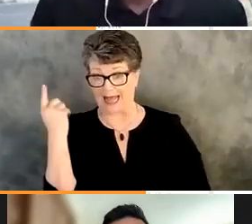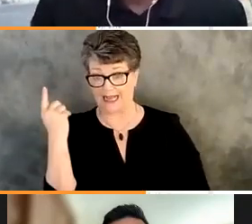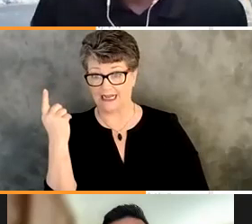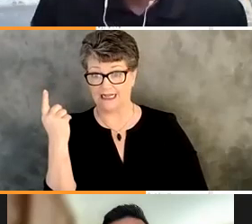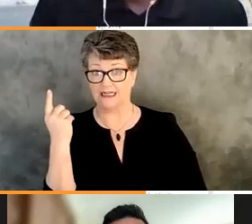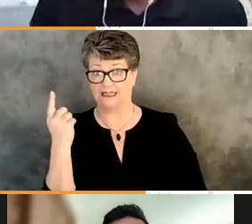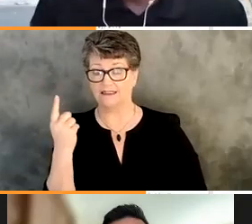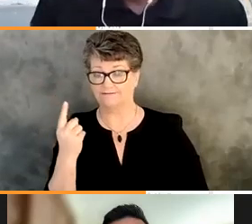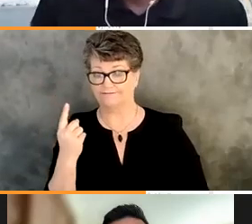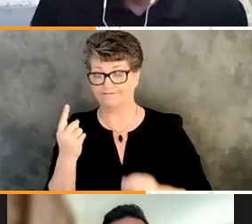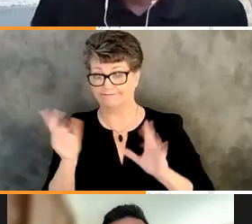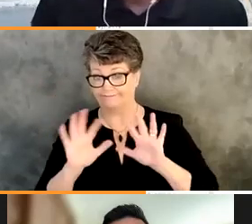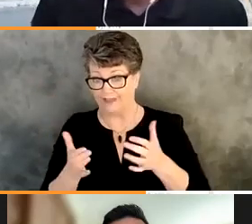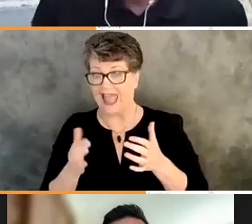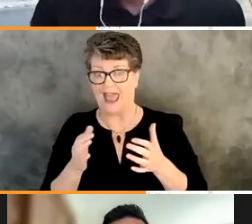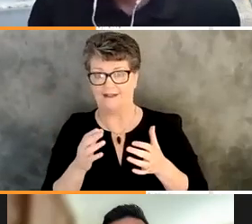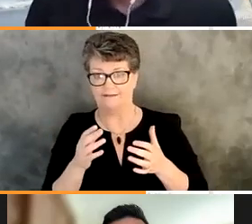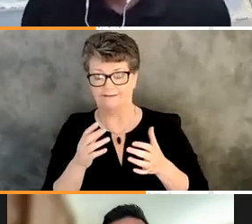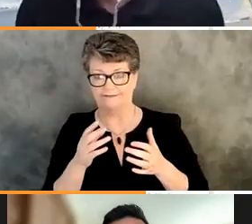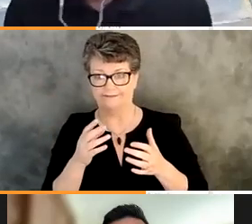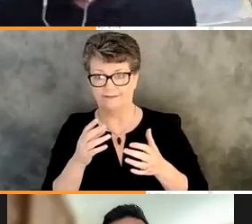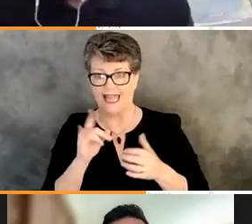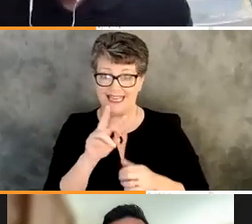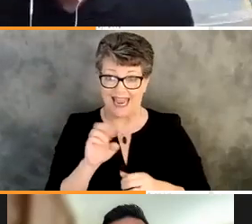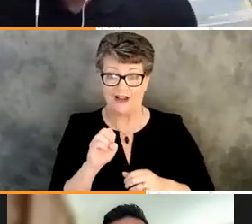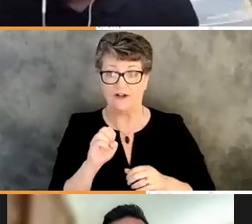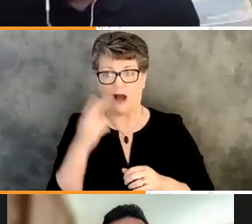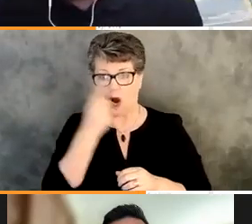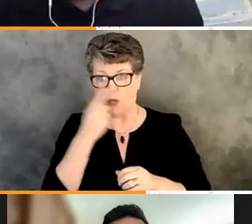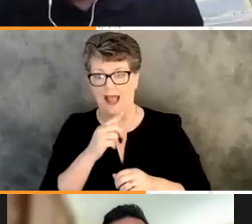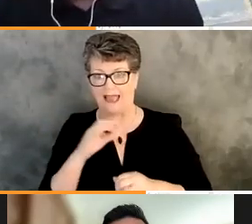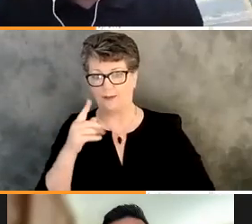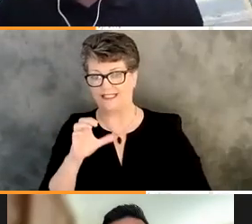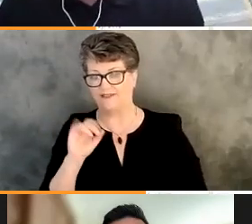Black individuals, as well as Native Hawaiian Pacific Islanders.